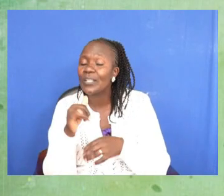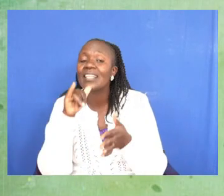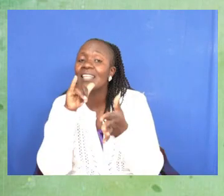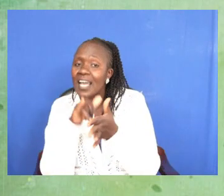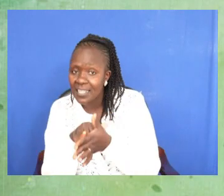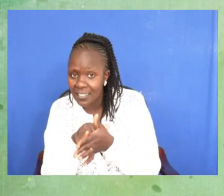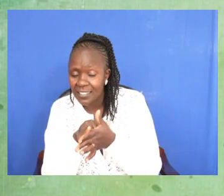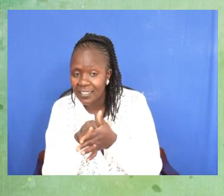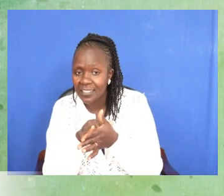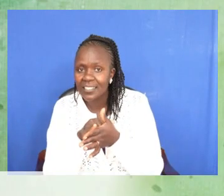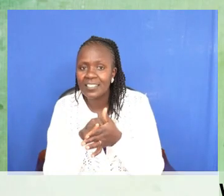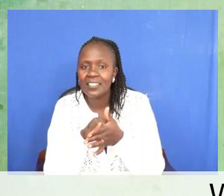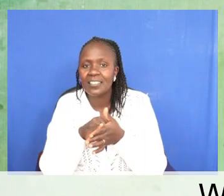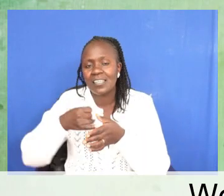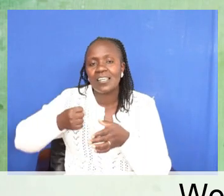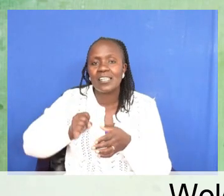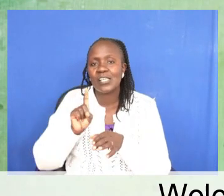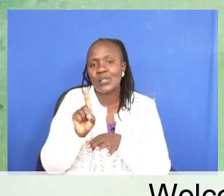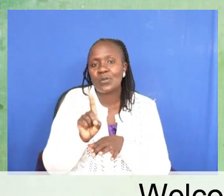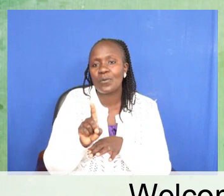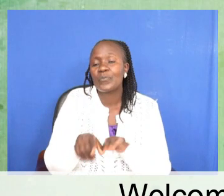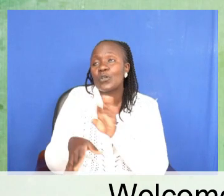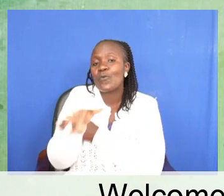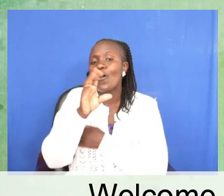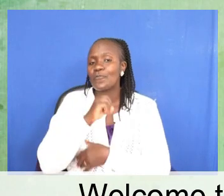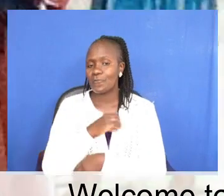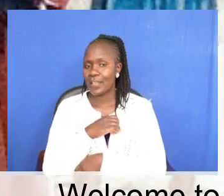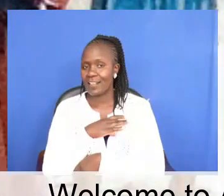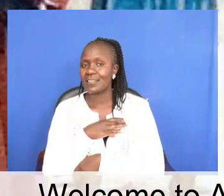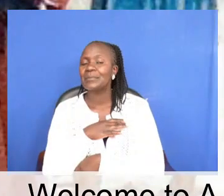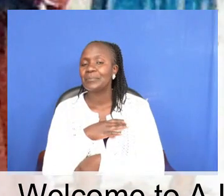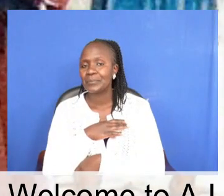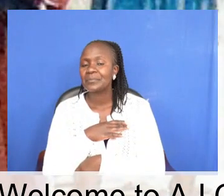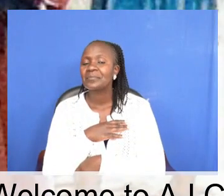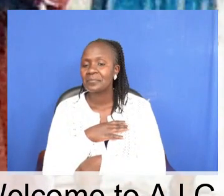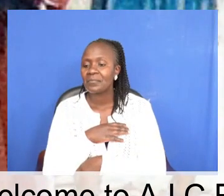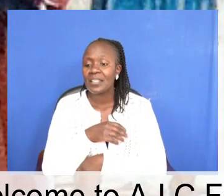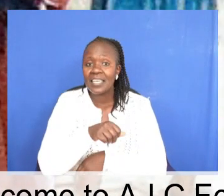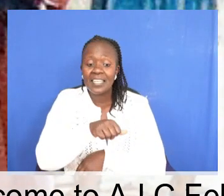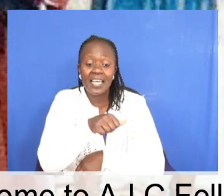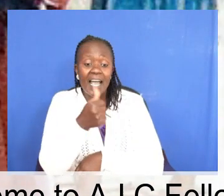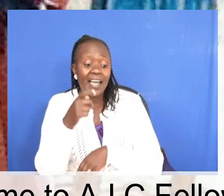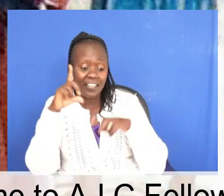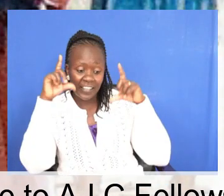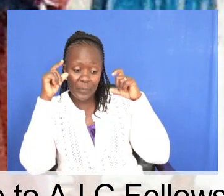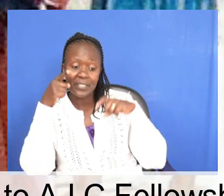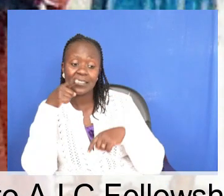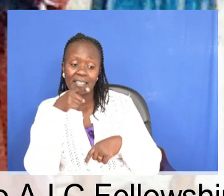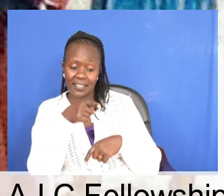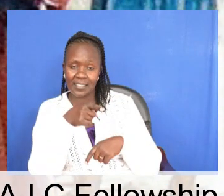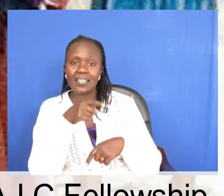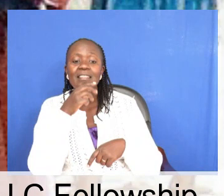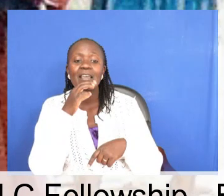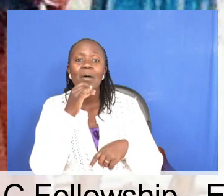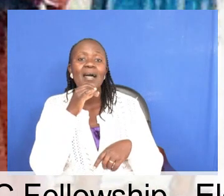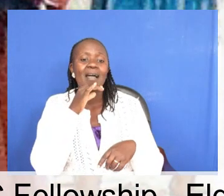that she was God-fearing. On this other photo, we can see Nabal,